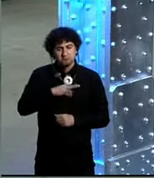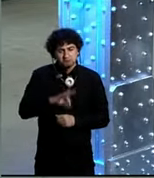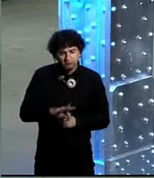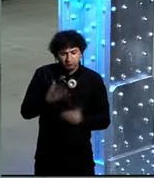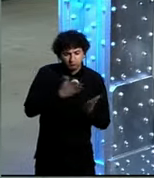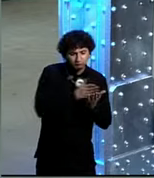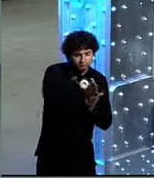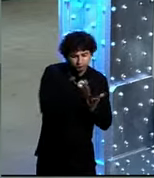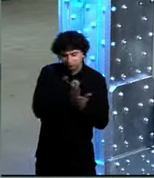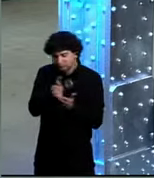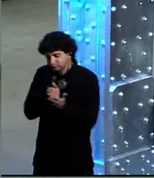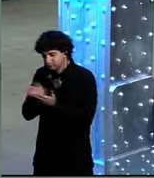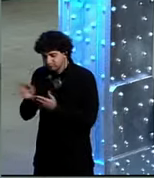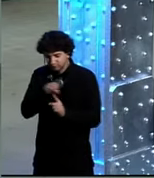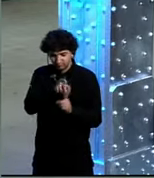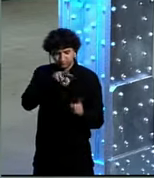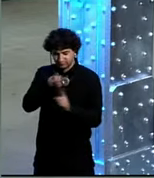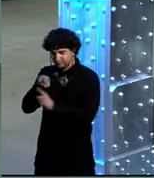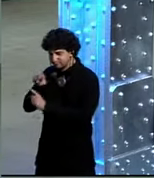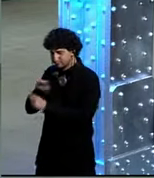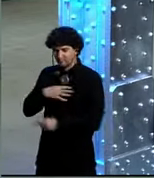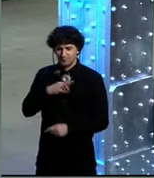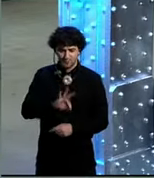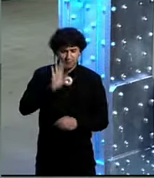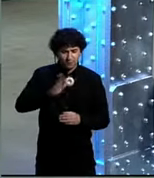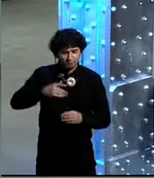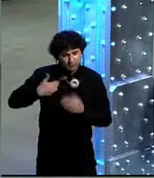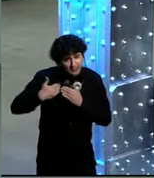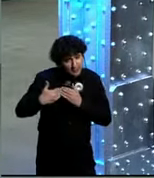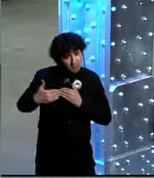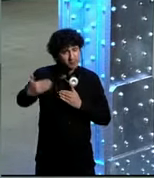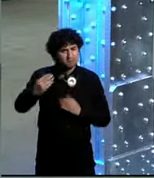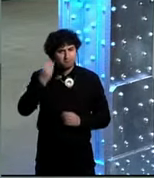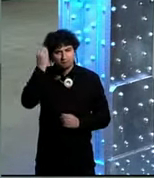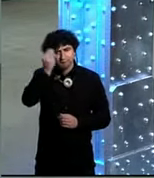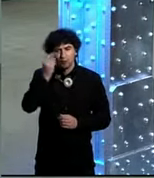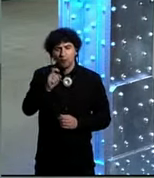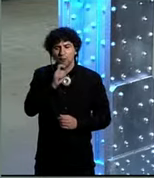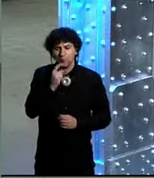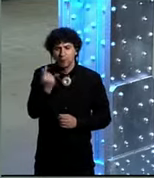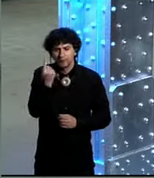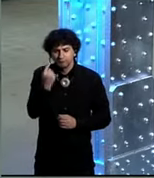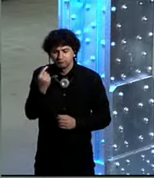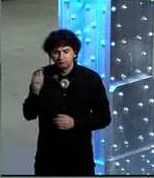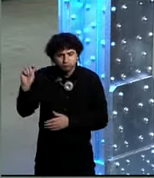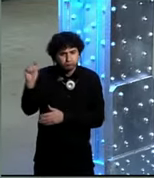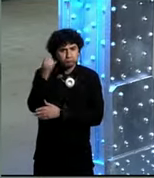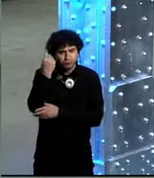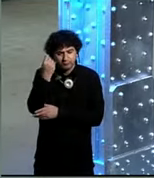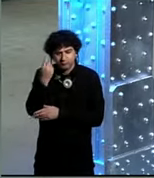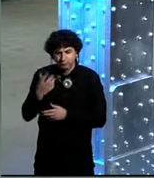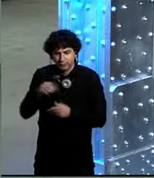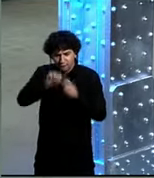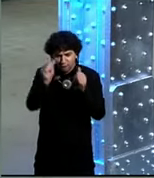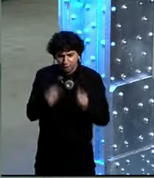to think about long term. How can we earn money from our content in the long run in different ways? But we also need to think multi-platform. How can